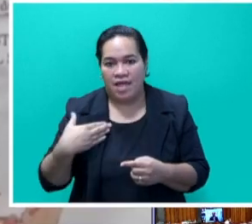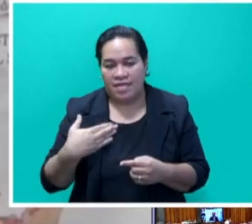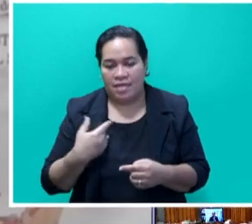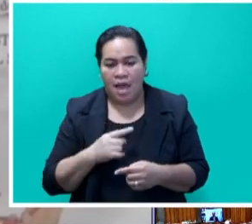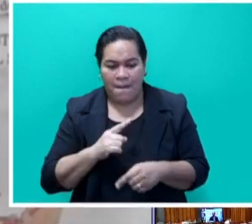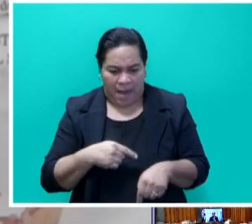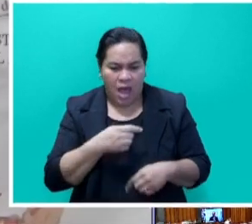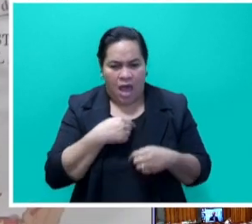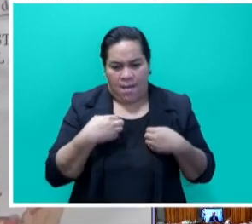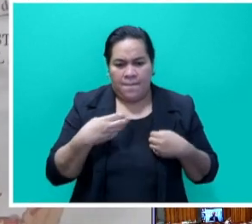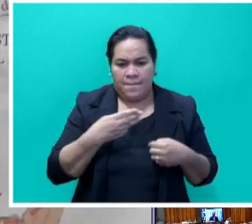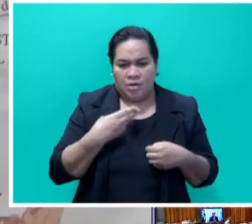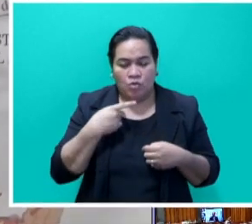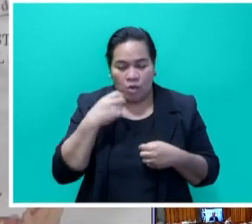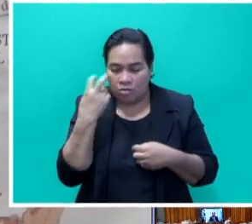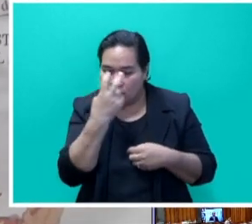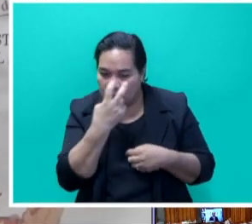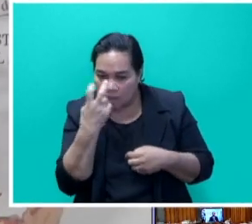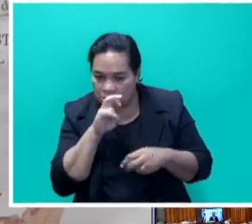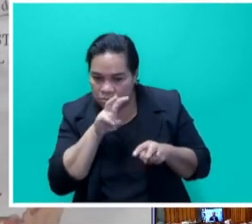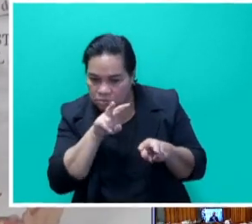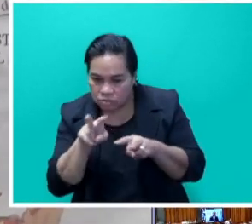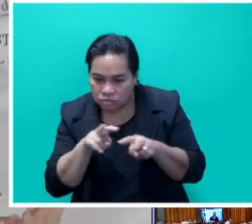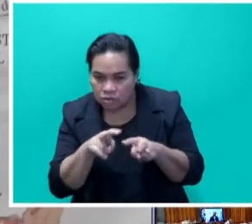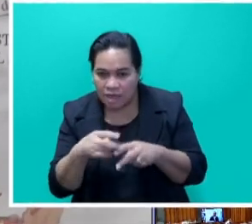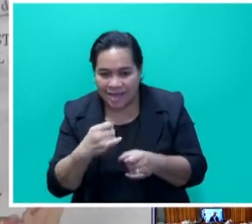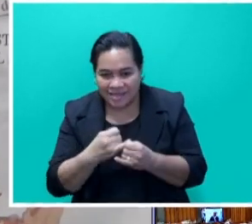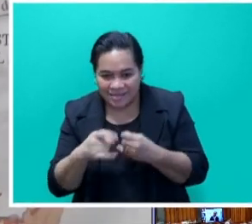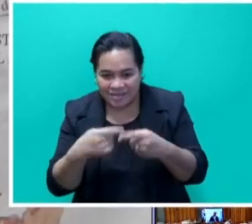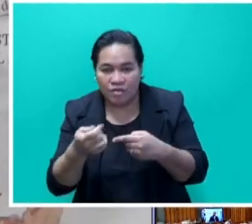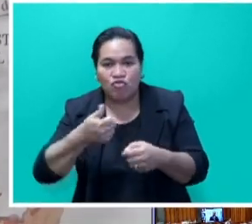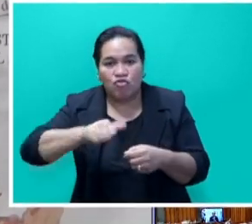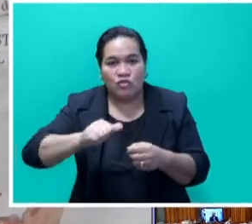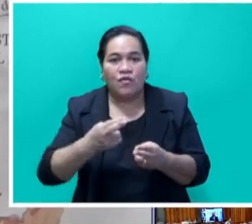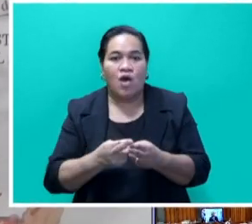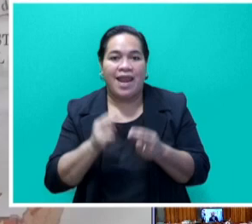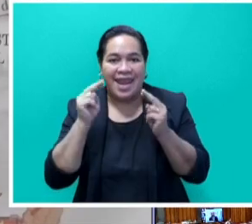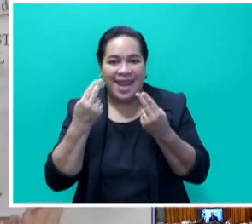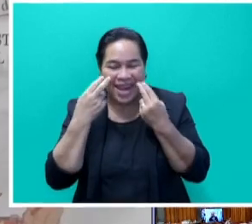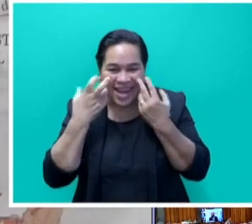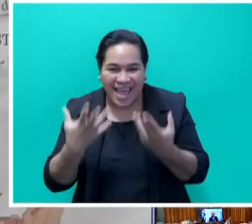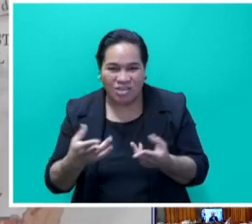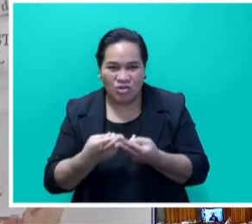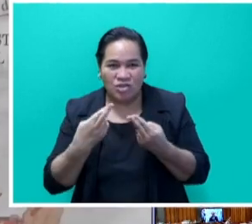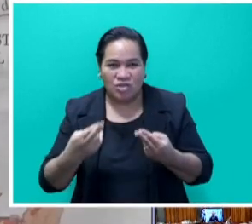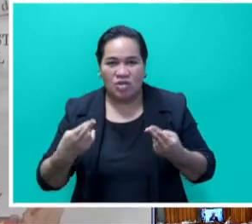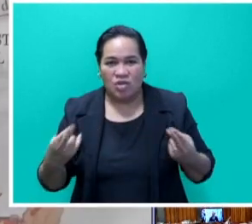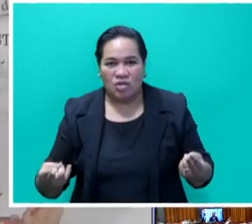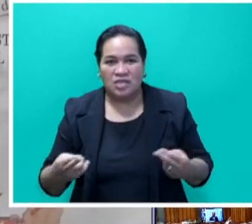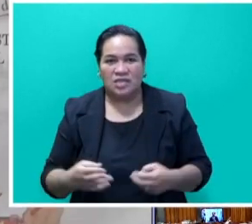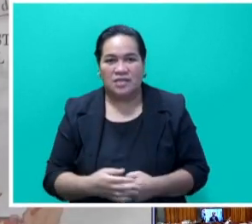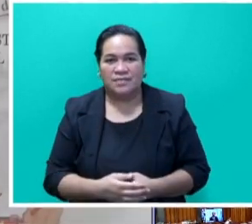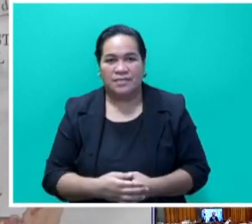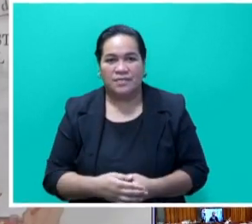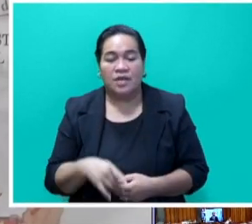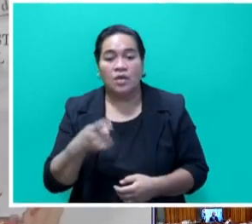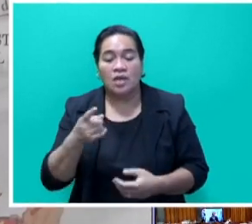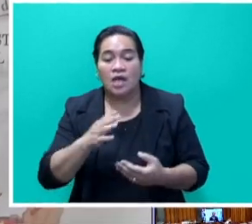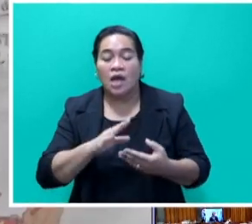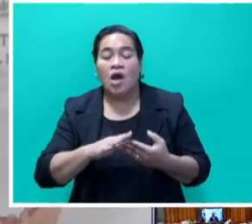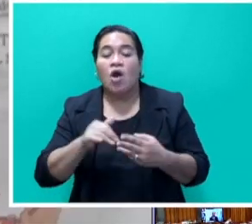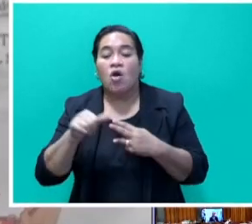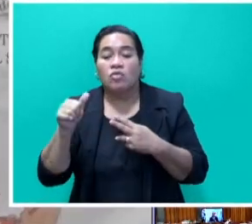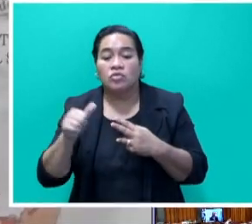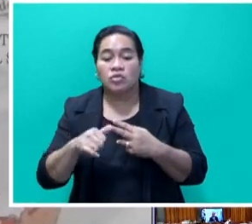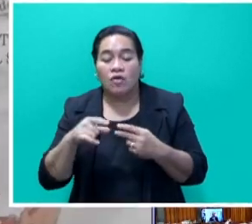continue its work in monitoring the sustainable use of our natural resources, looking at foreshore development activities through the consideration